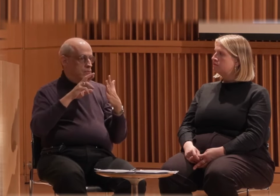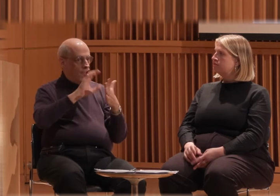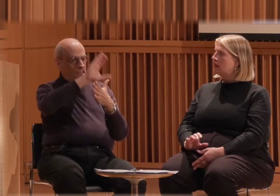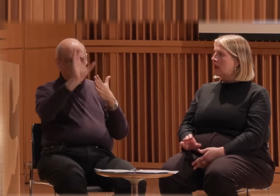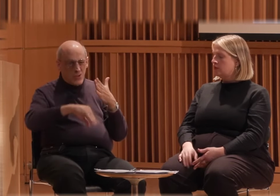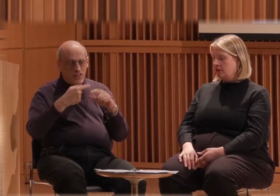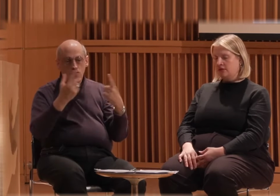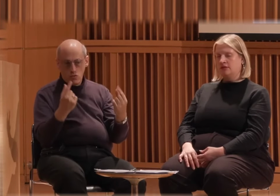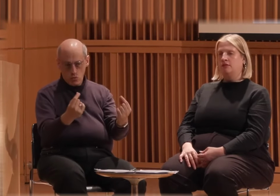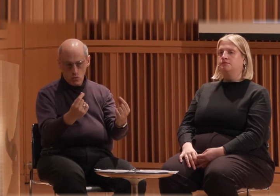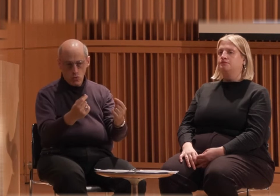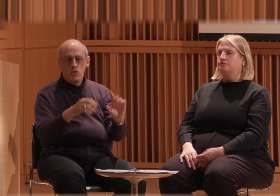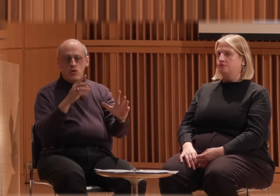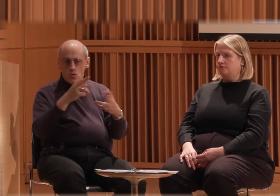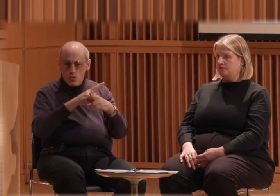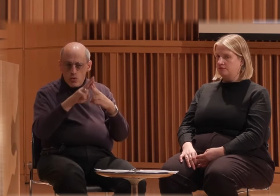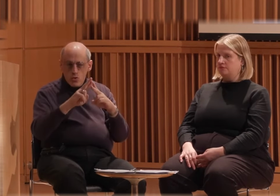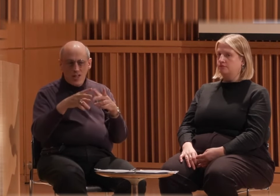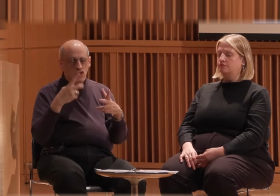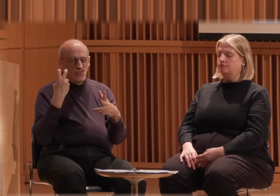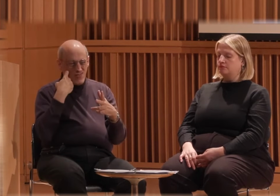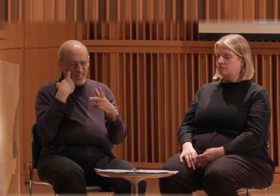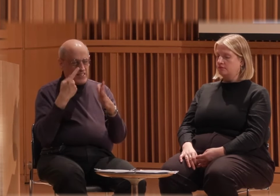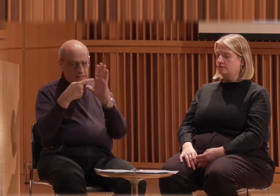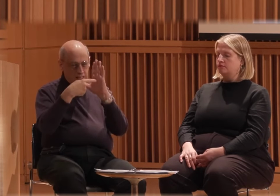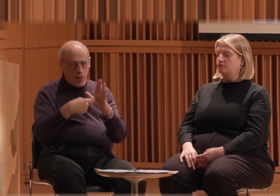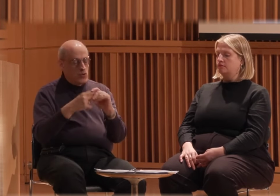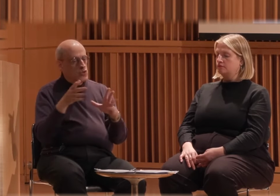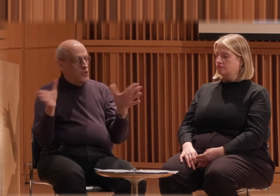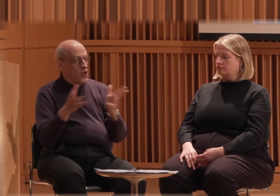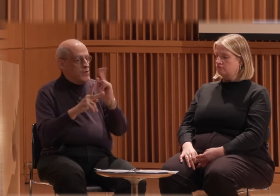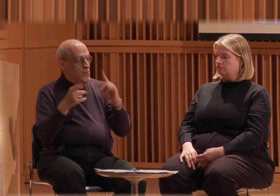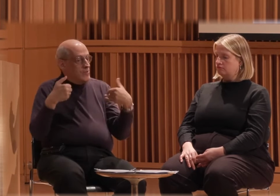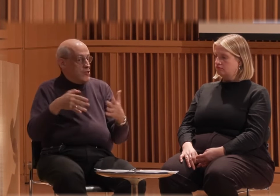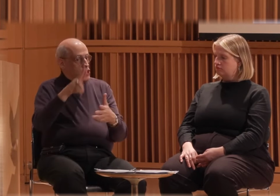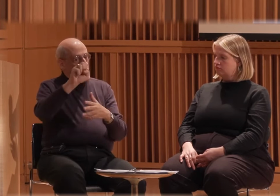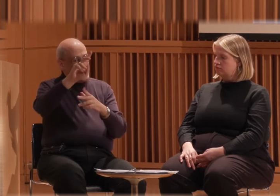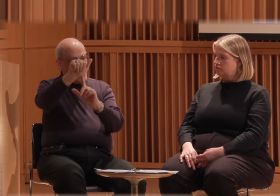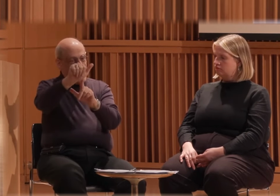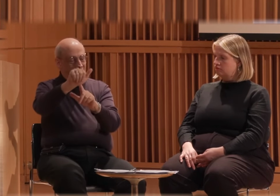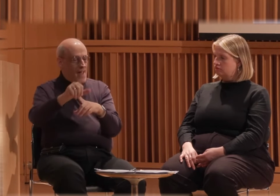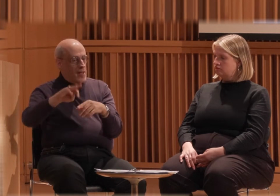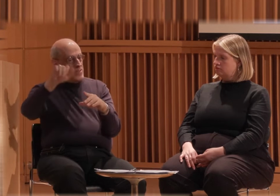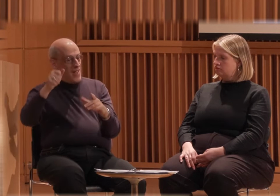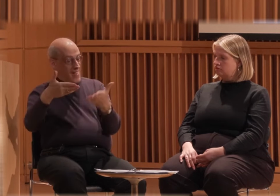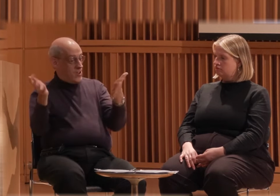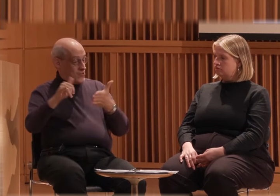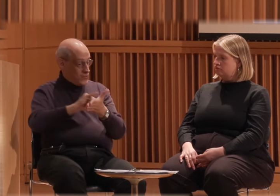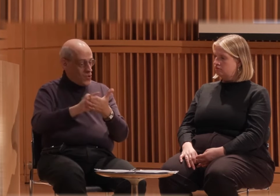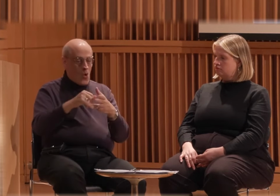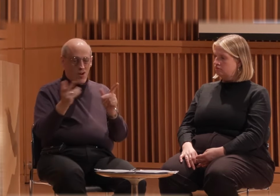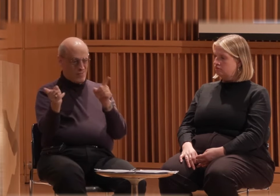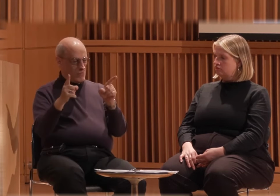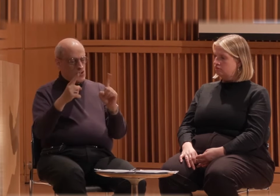do. So to just use the two previous examples, to get people, say, in the USDA and the MTA here in New York to